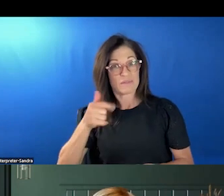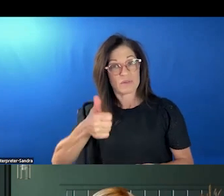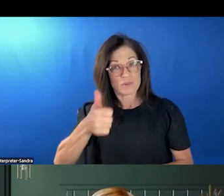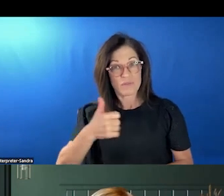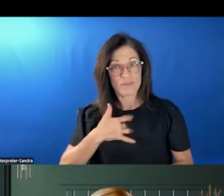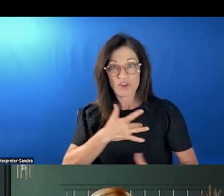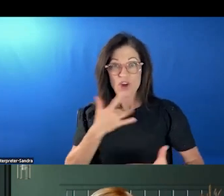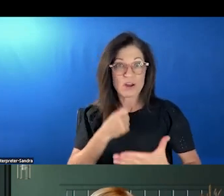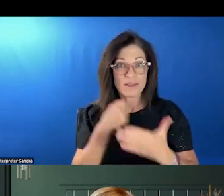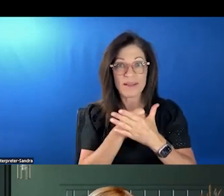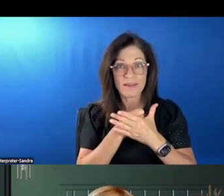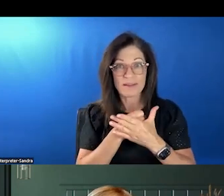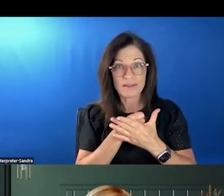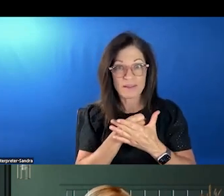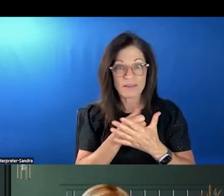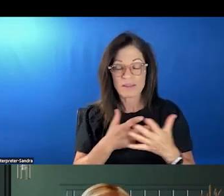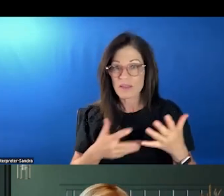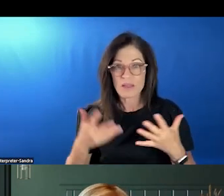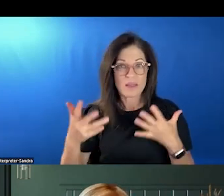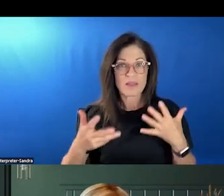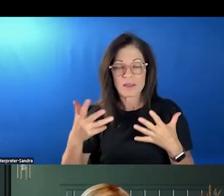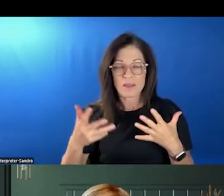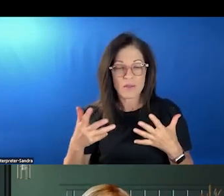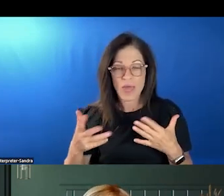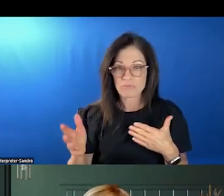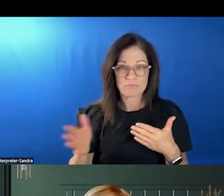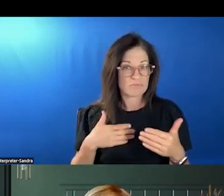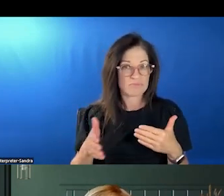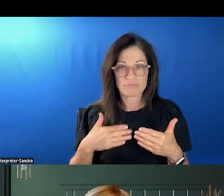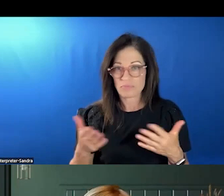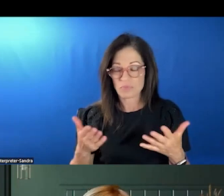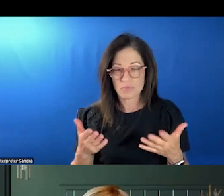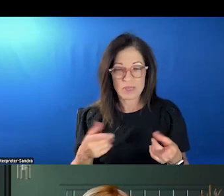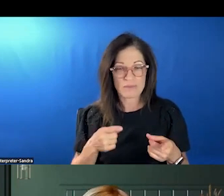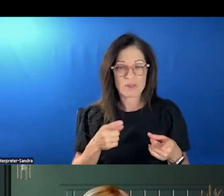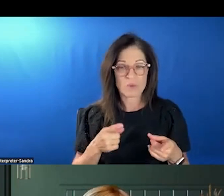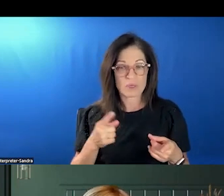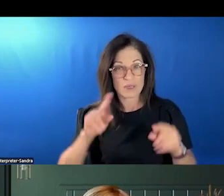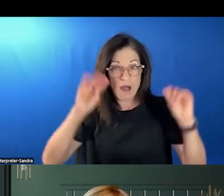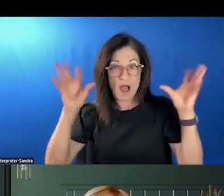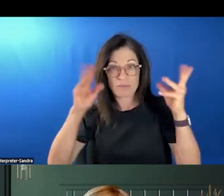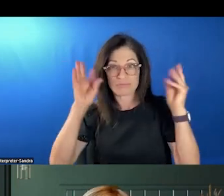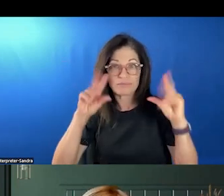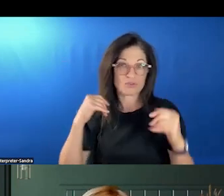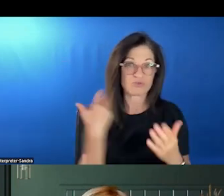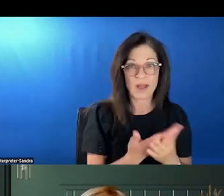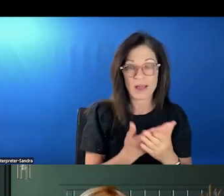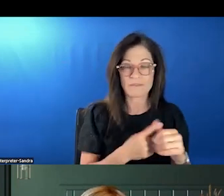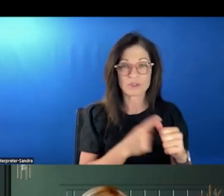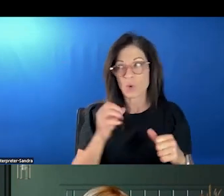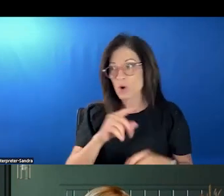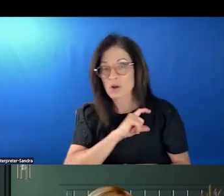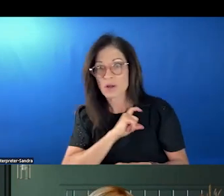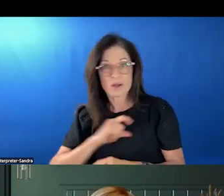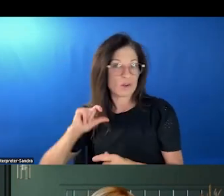a heart attack, and regardless of whether it was an ambulance that responded first or law enforcement